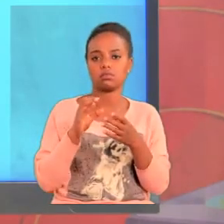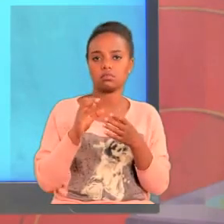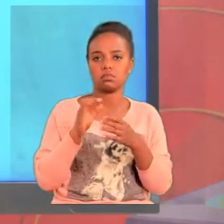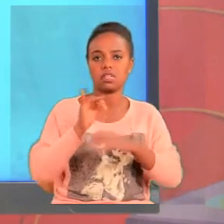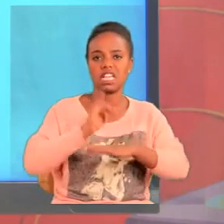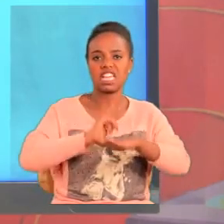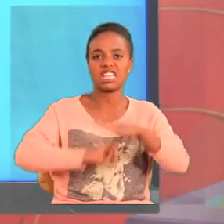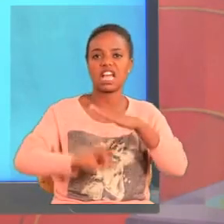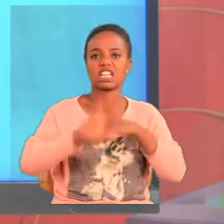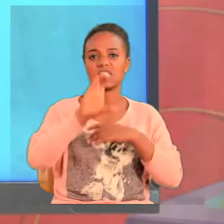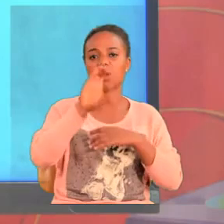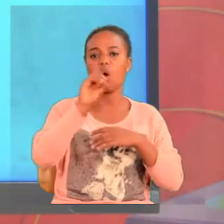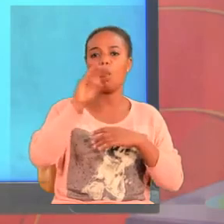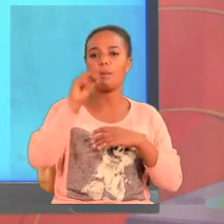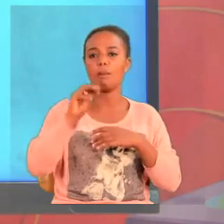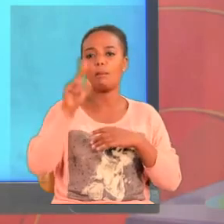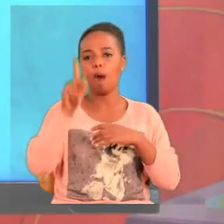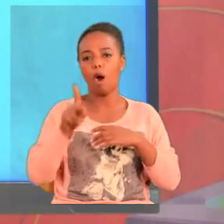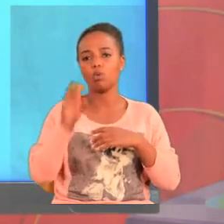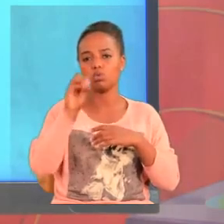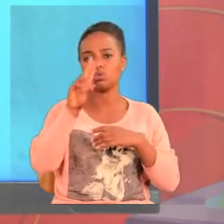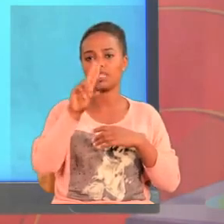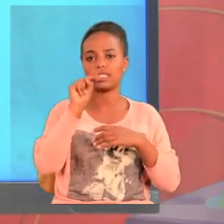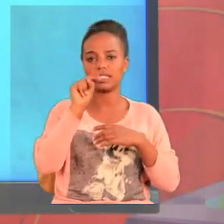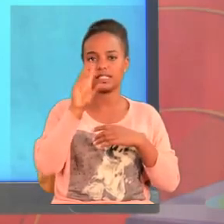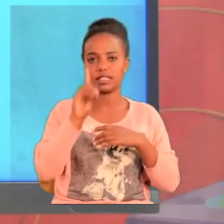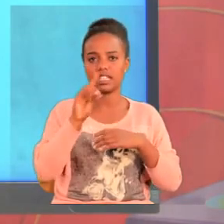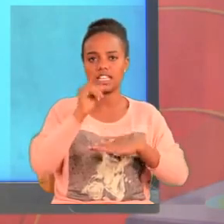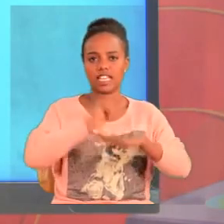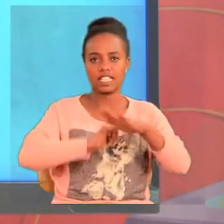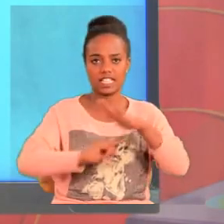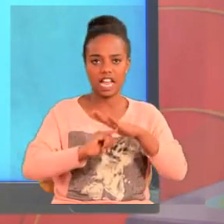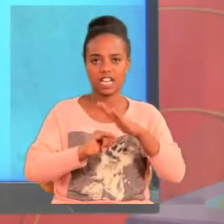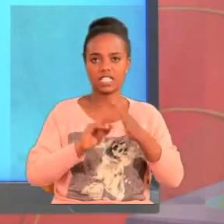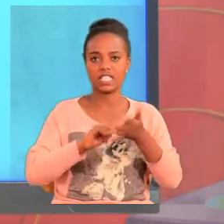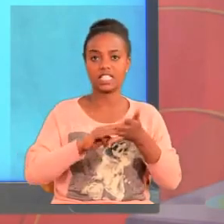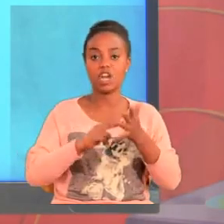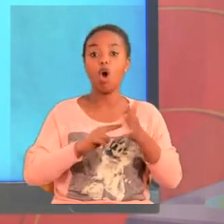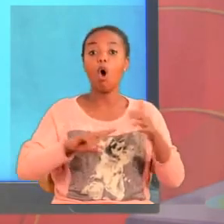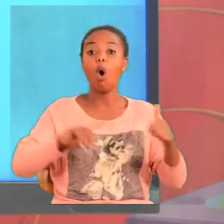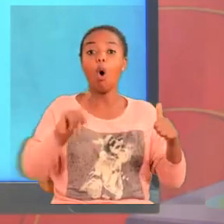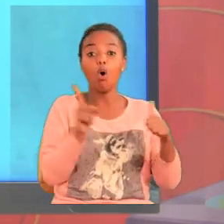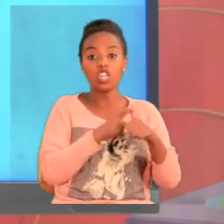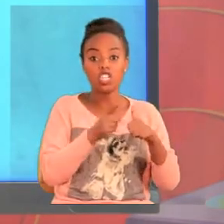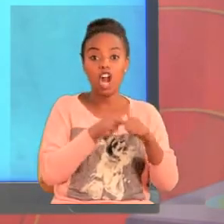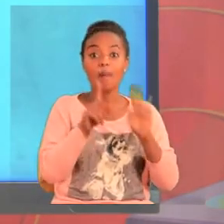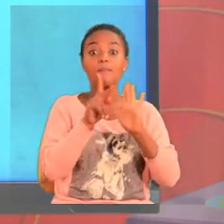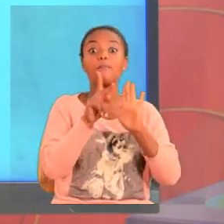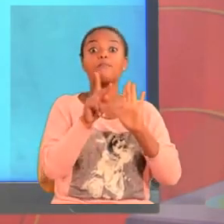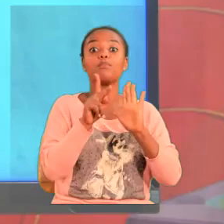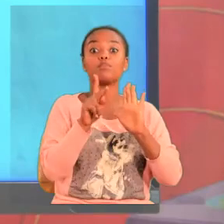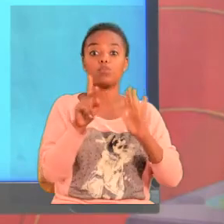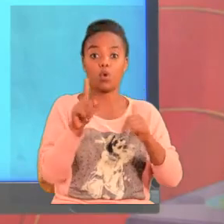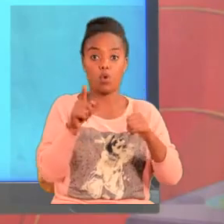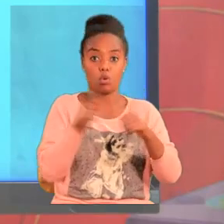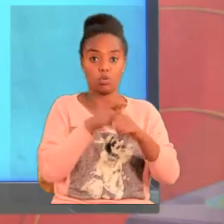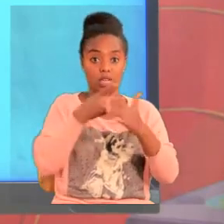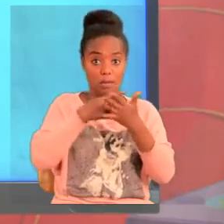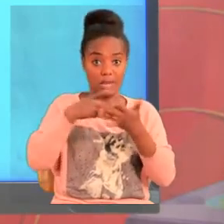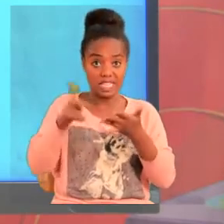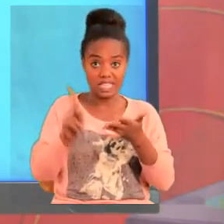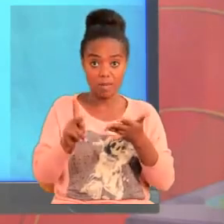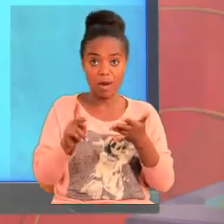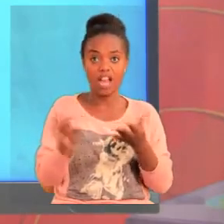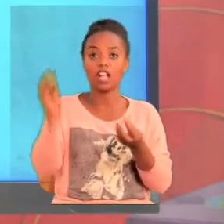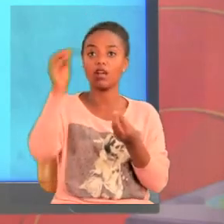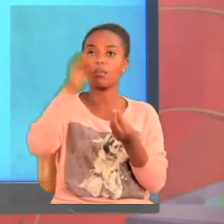This is the interest paid on original principal, not only the original principal, the interest paid on original